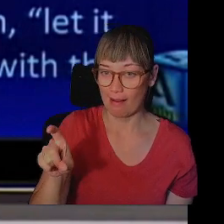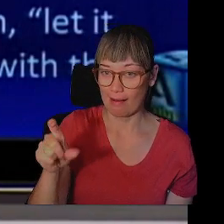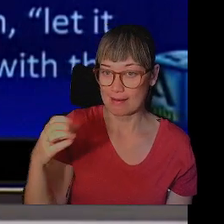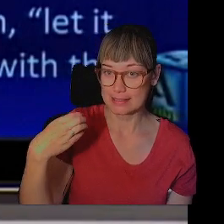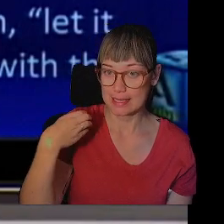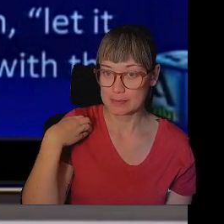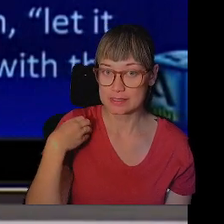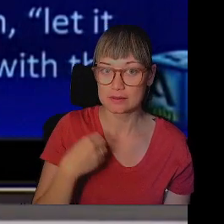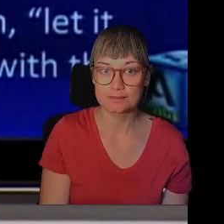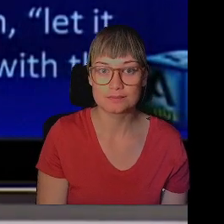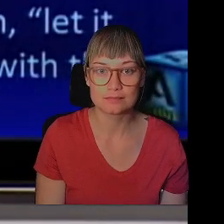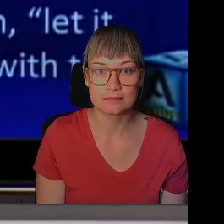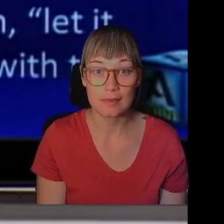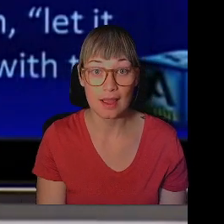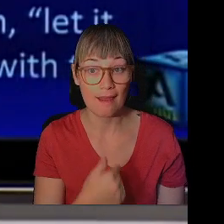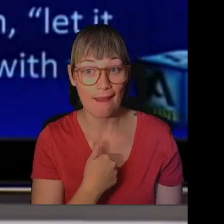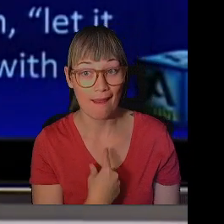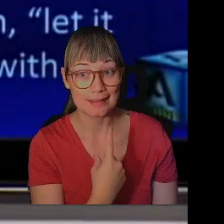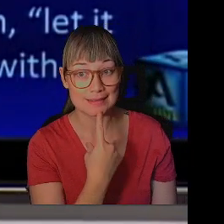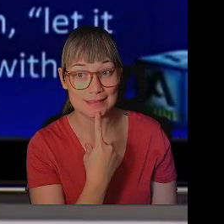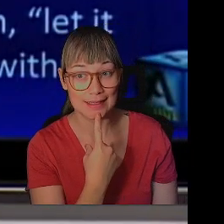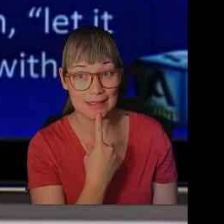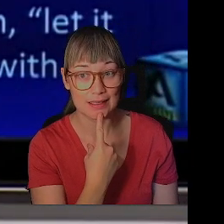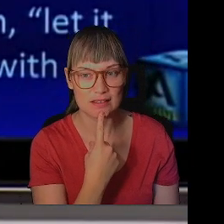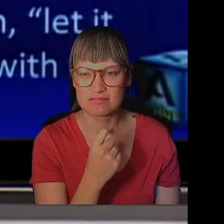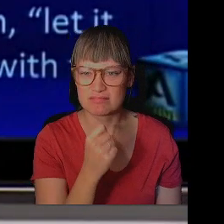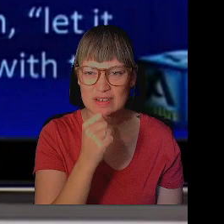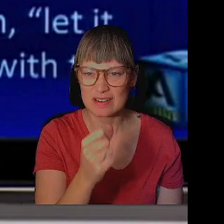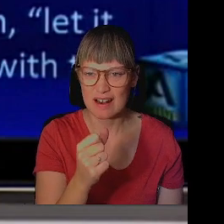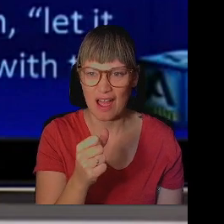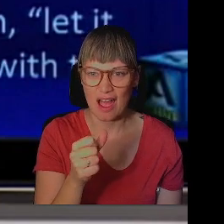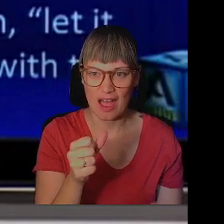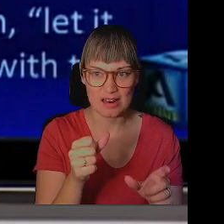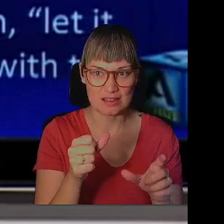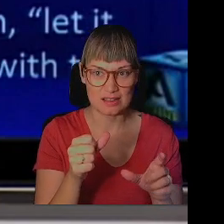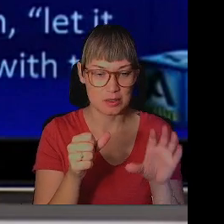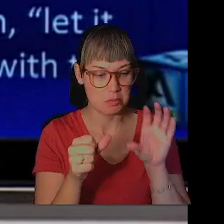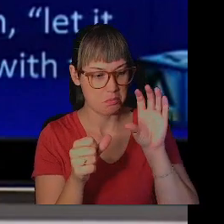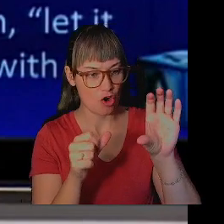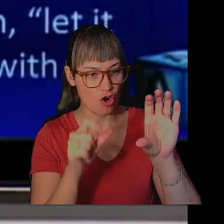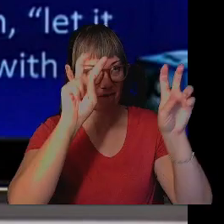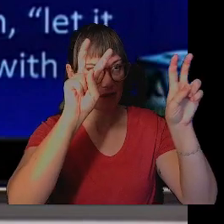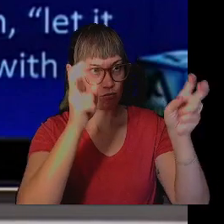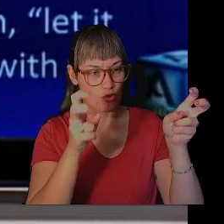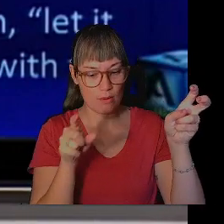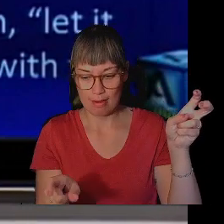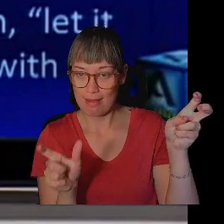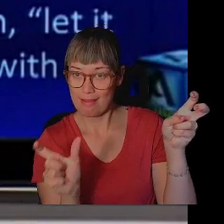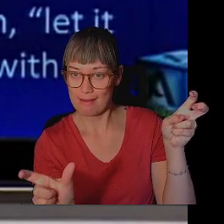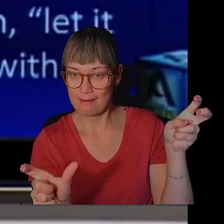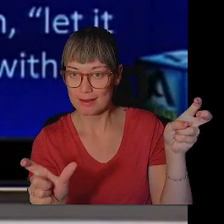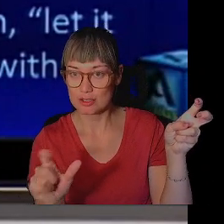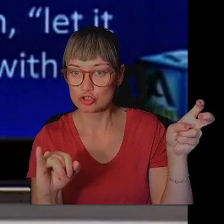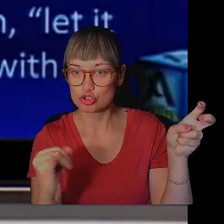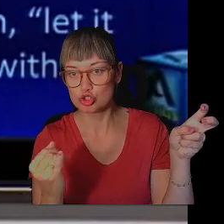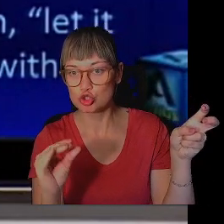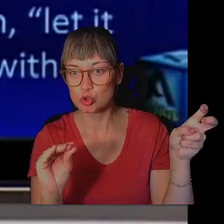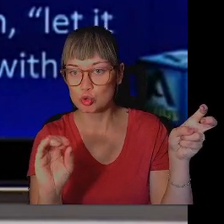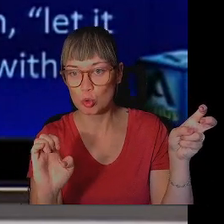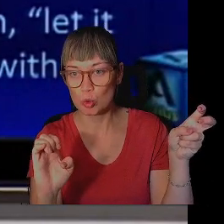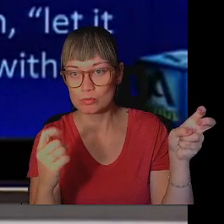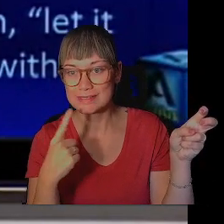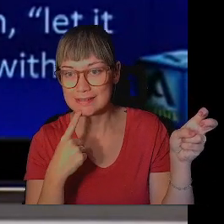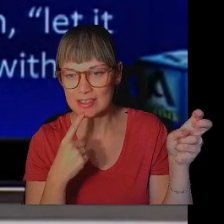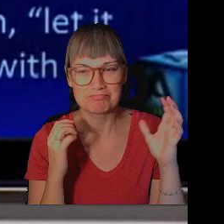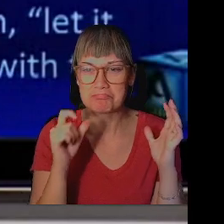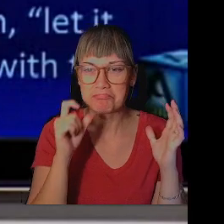I said. Doesn't have to always come right after. It can be done in this way, and it's very creative the way Mark Twain